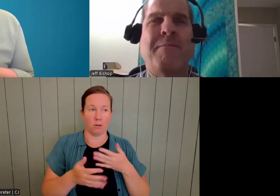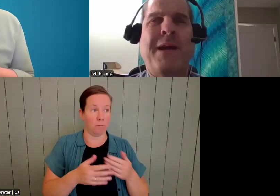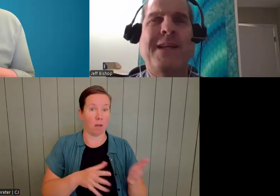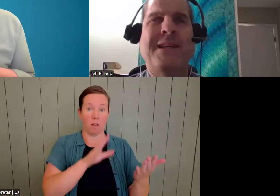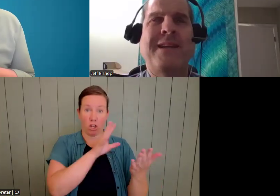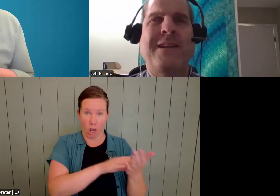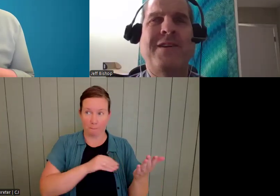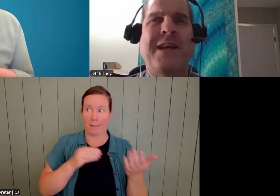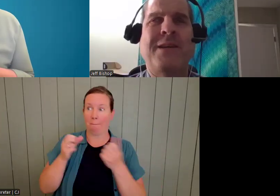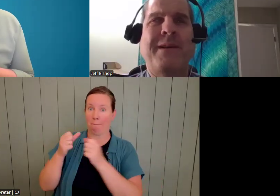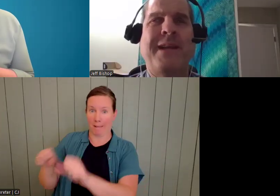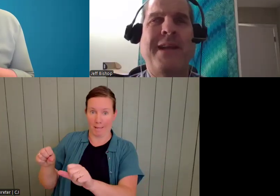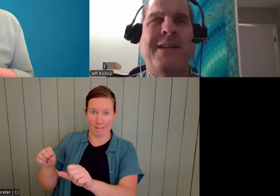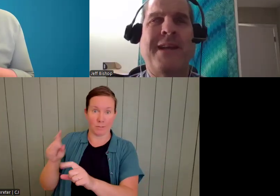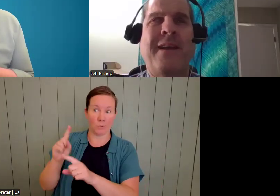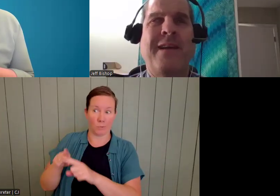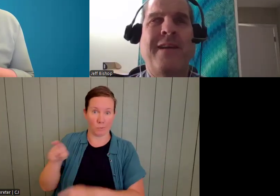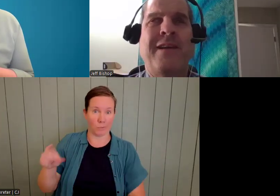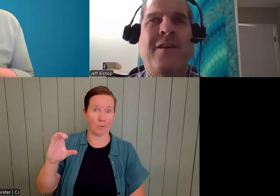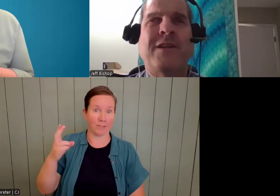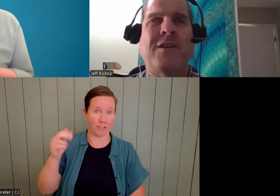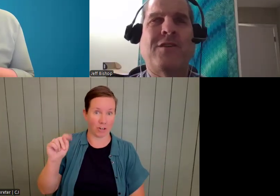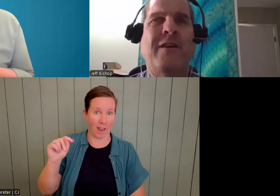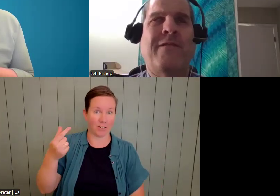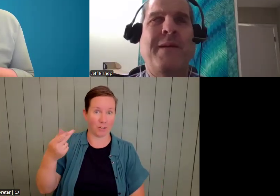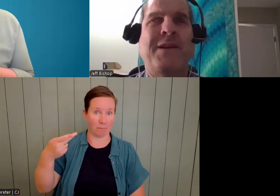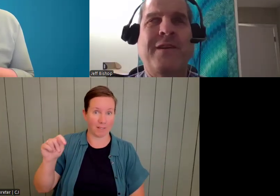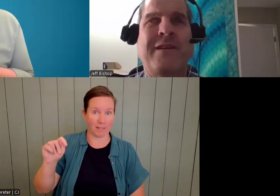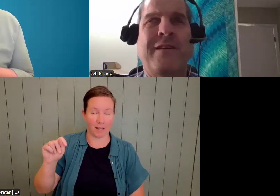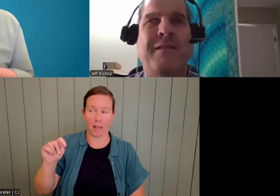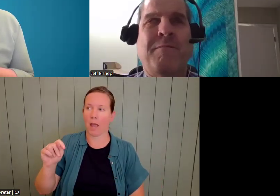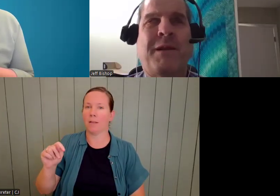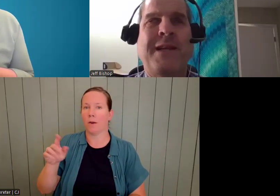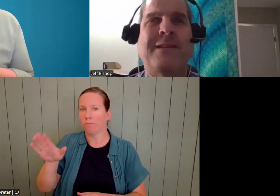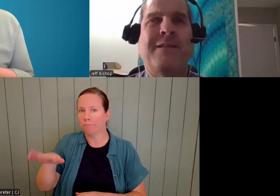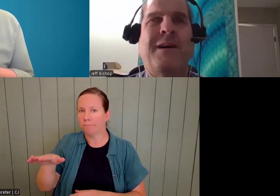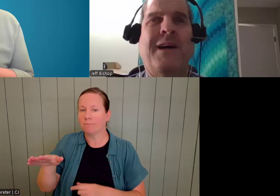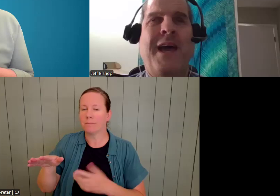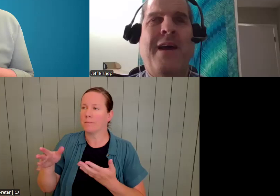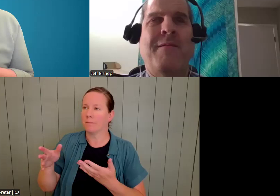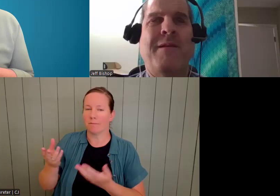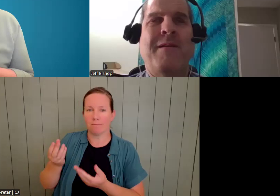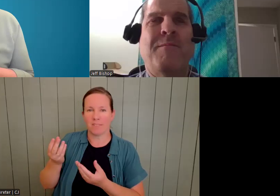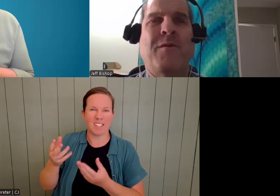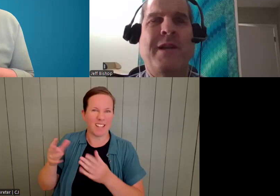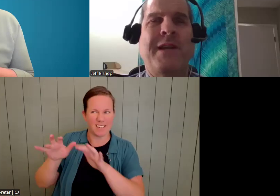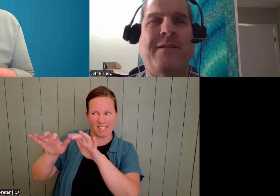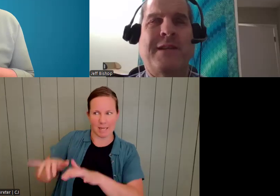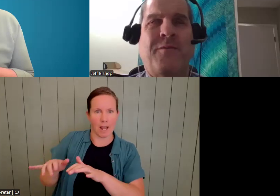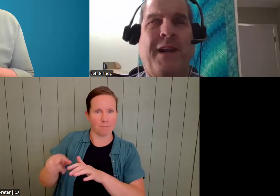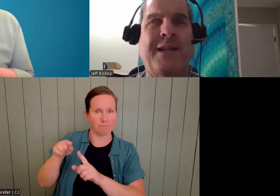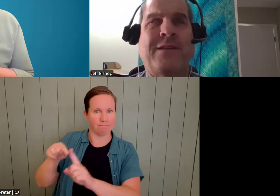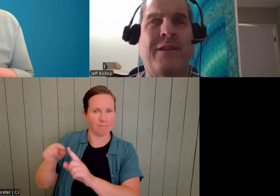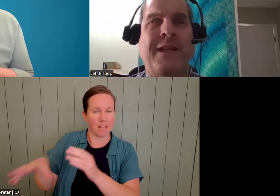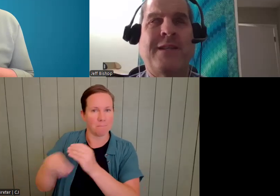it and paste it into ChatGPT and say, here's additional information. Please add more details